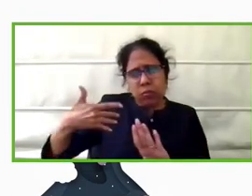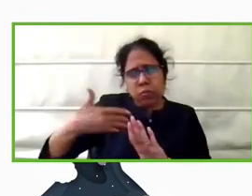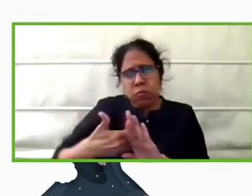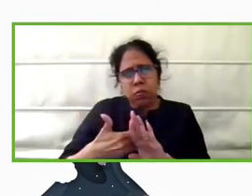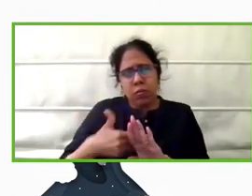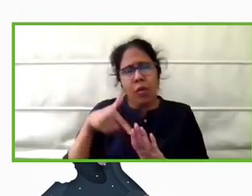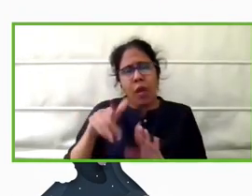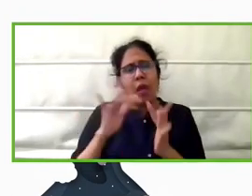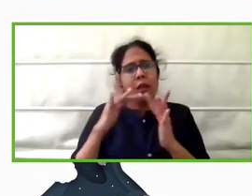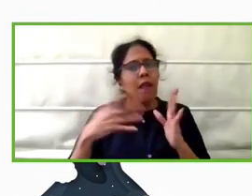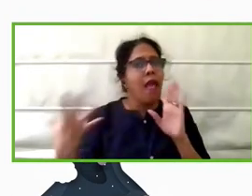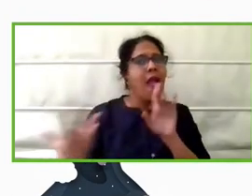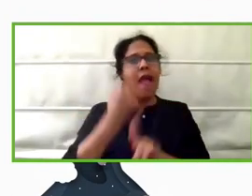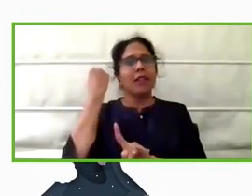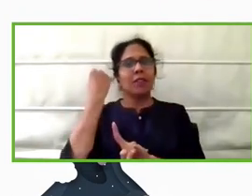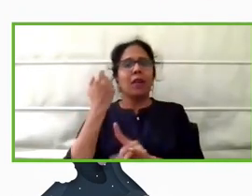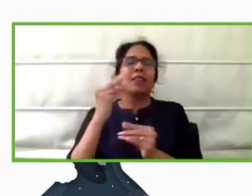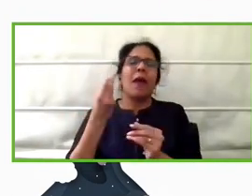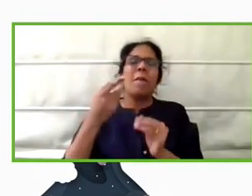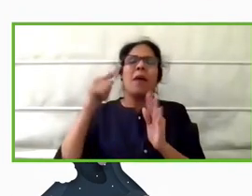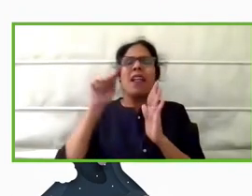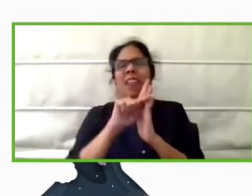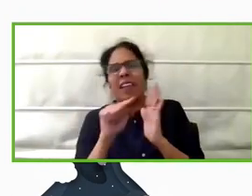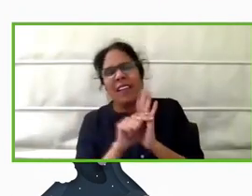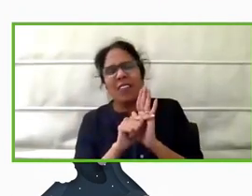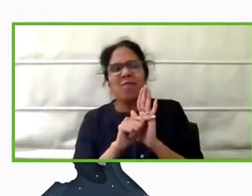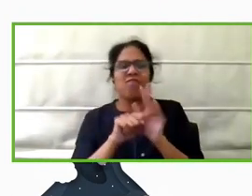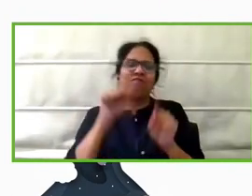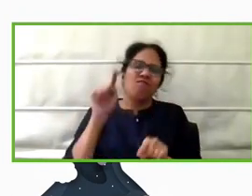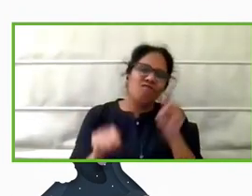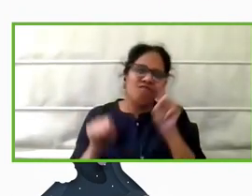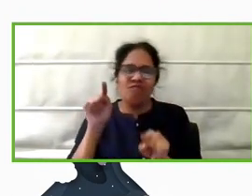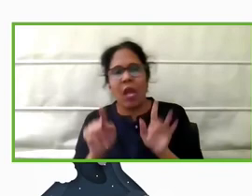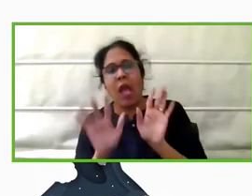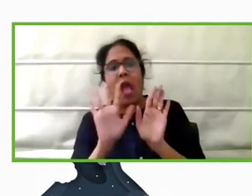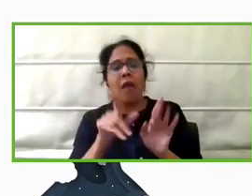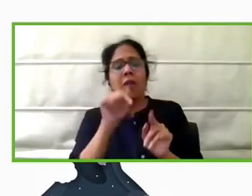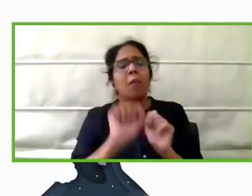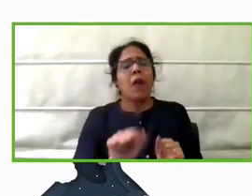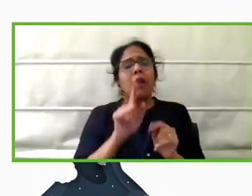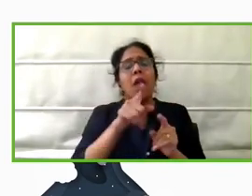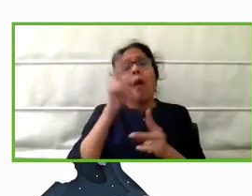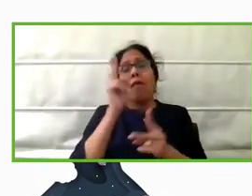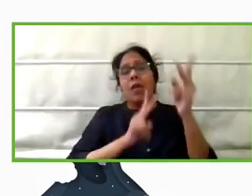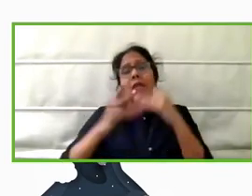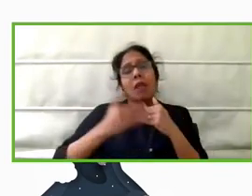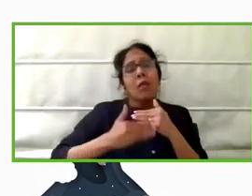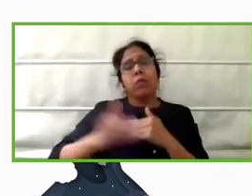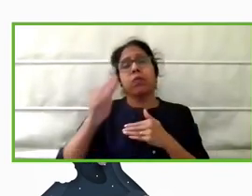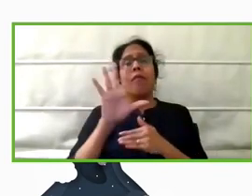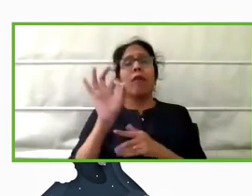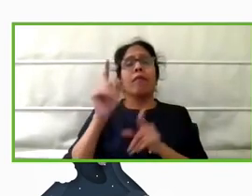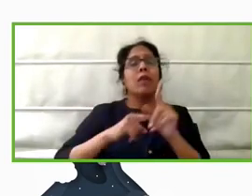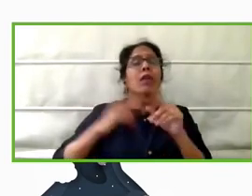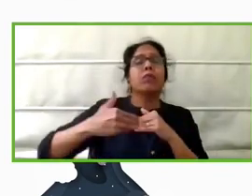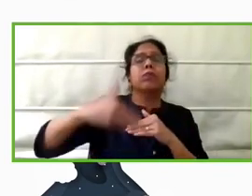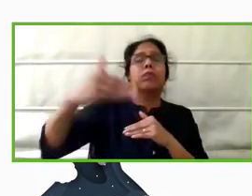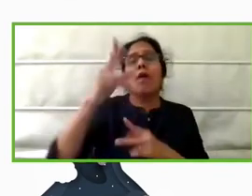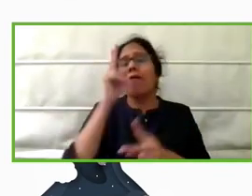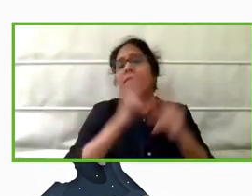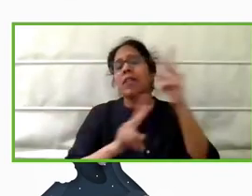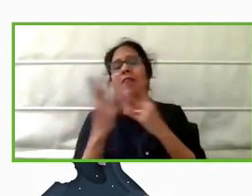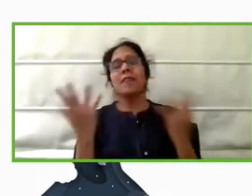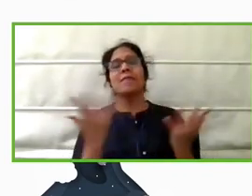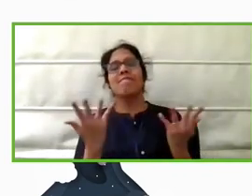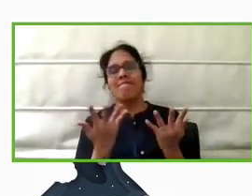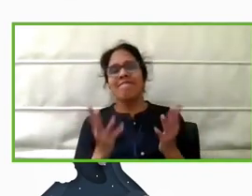aware that there have been some downsides as well? And what is your vision for the next 50 years of the internet? Well, first of all, I'm not